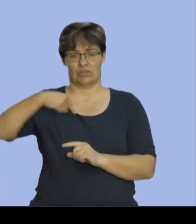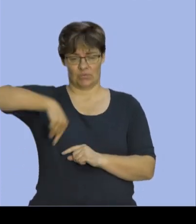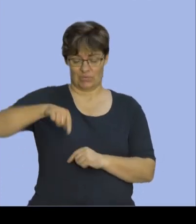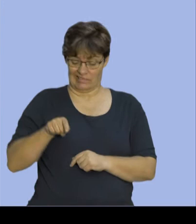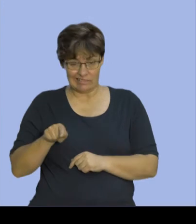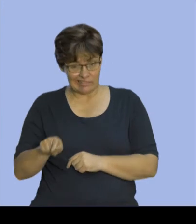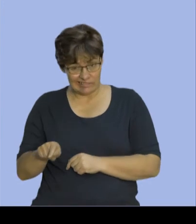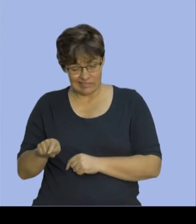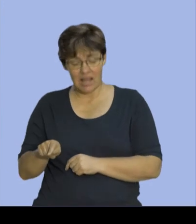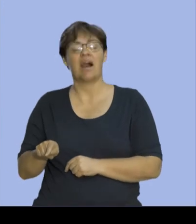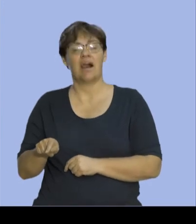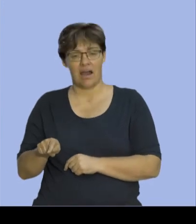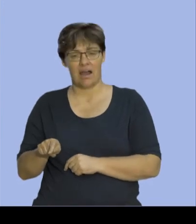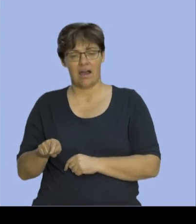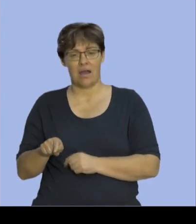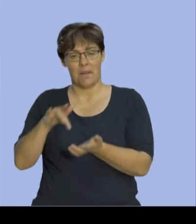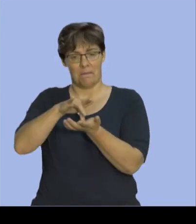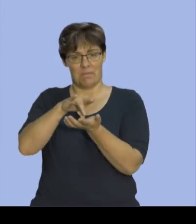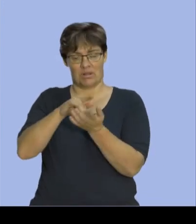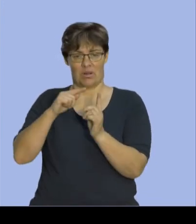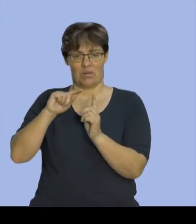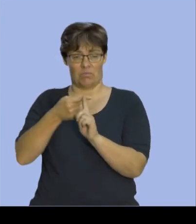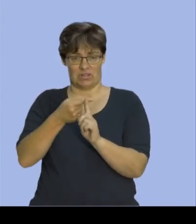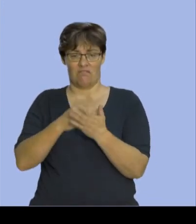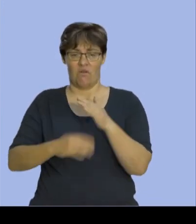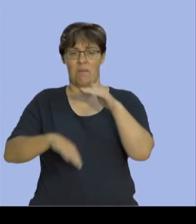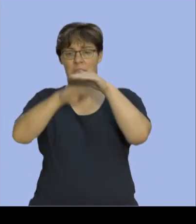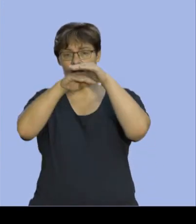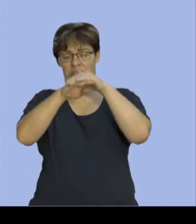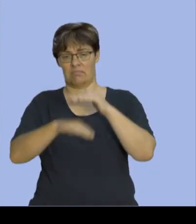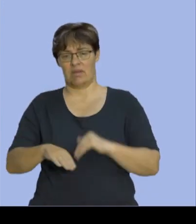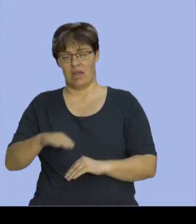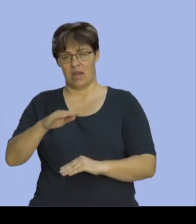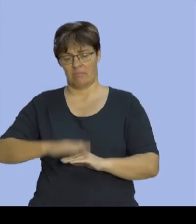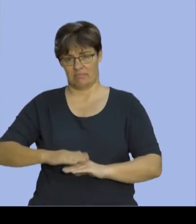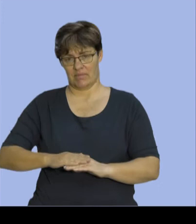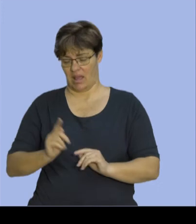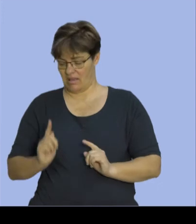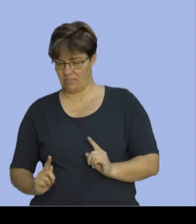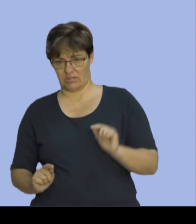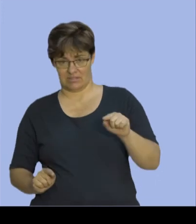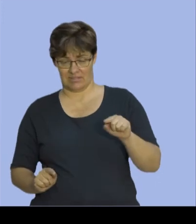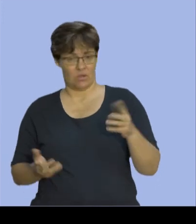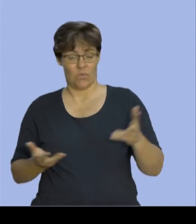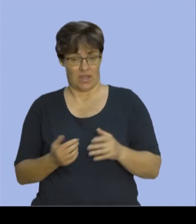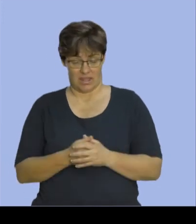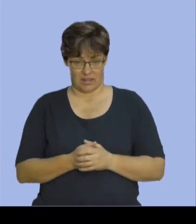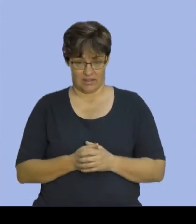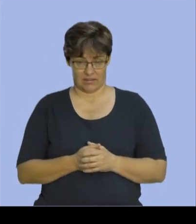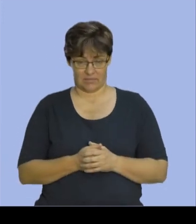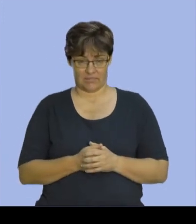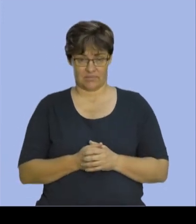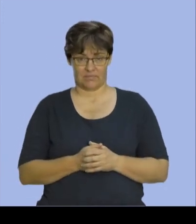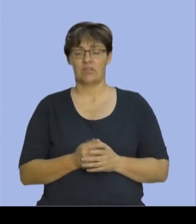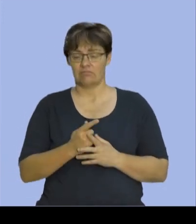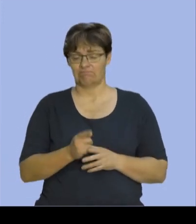normally determines what the midpoint of the maximum and the minimum value is. And that's what we're going to talk